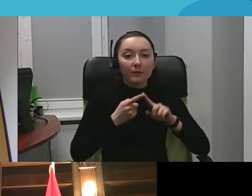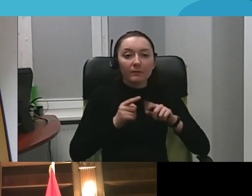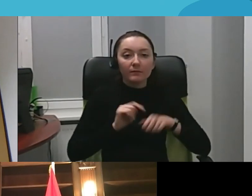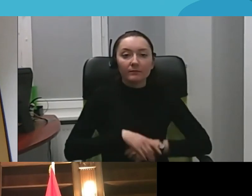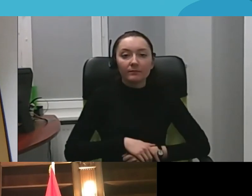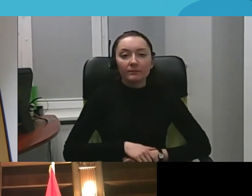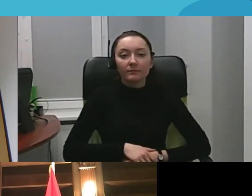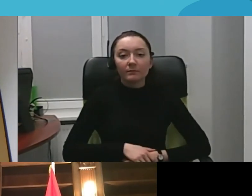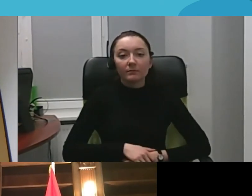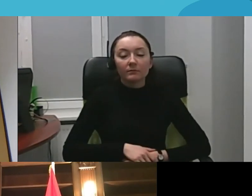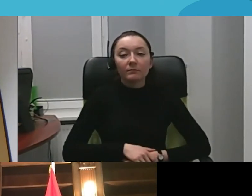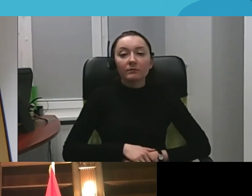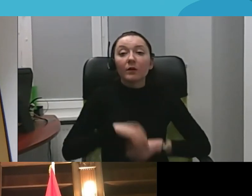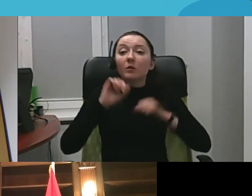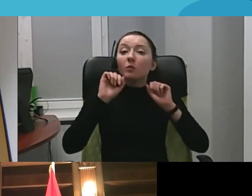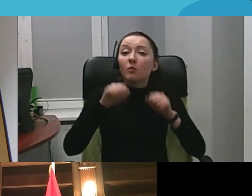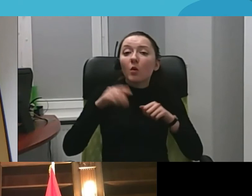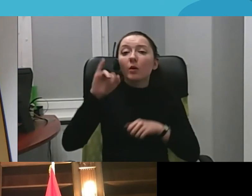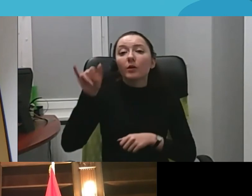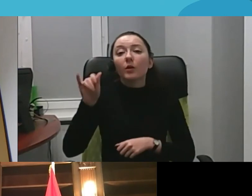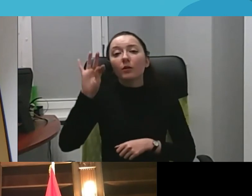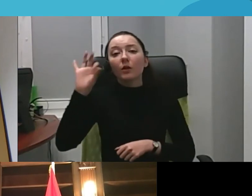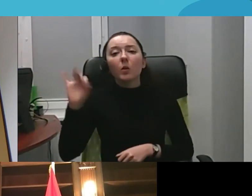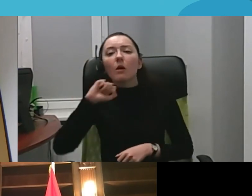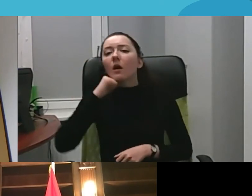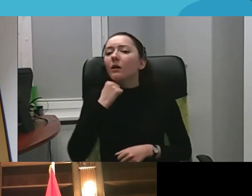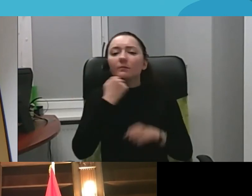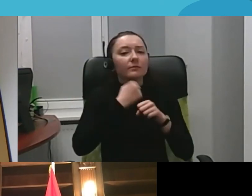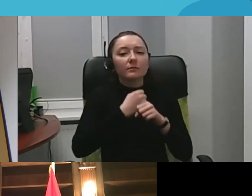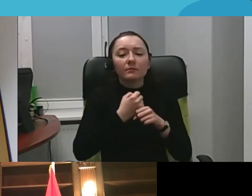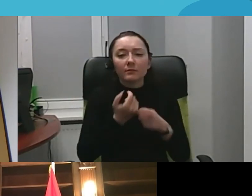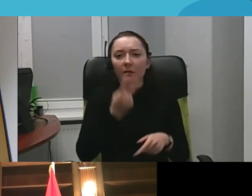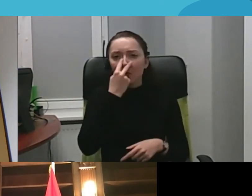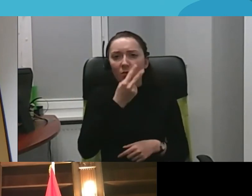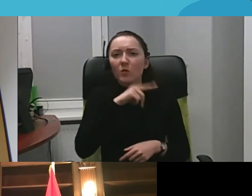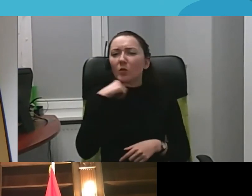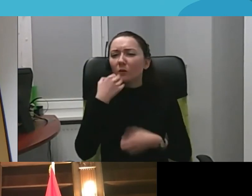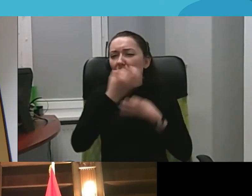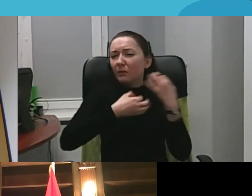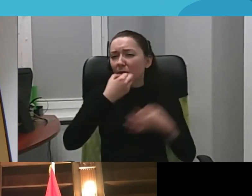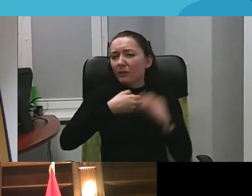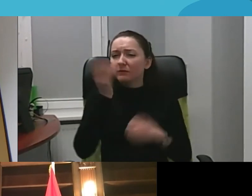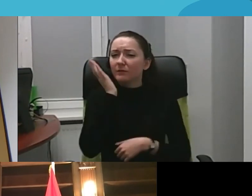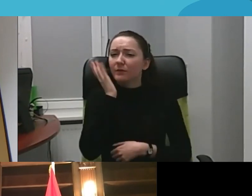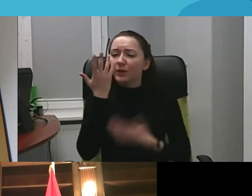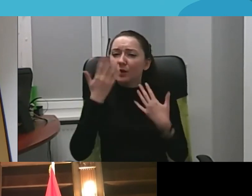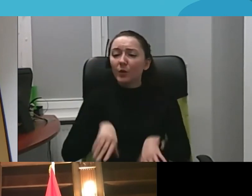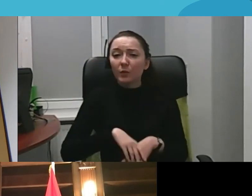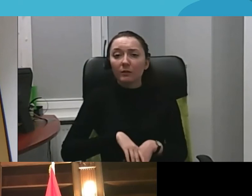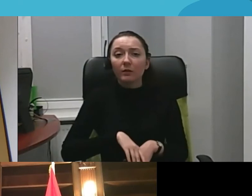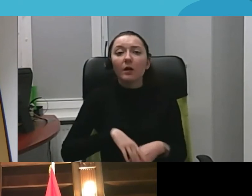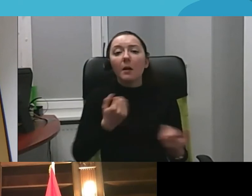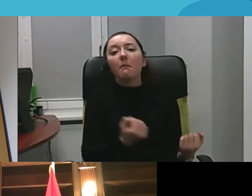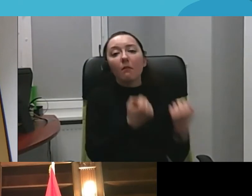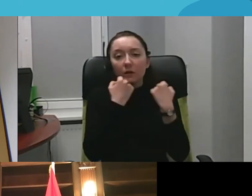We outlined a lot of things which UN does already to lift the spirits of the